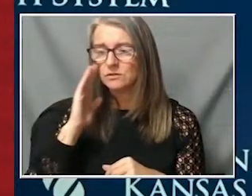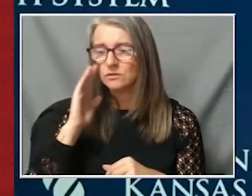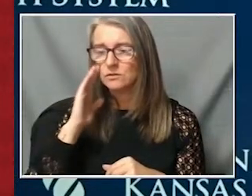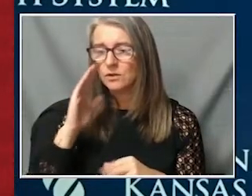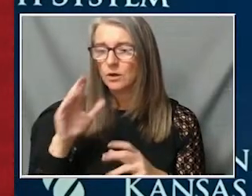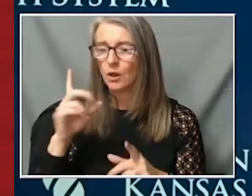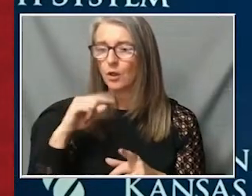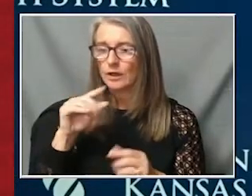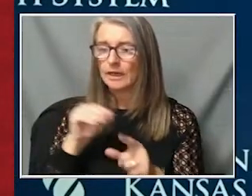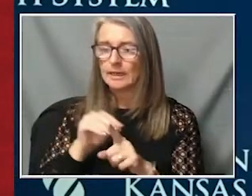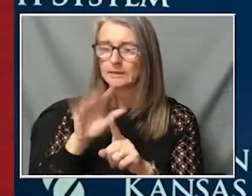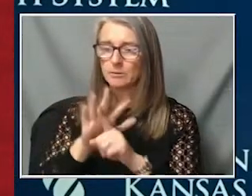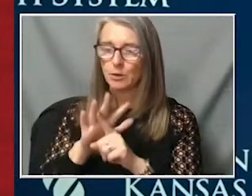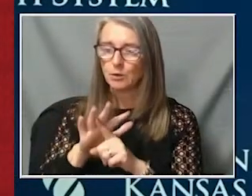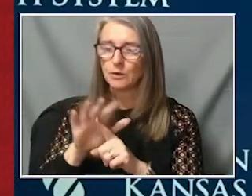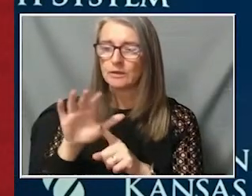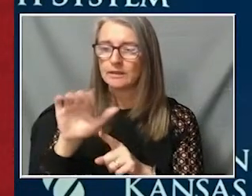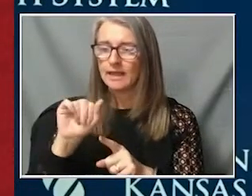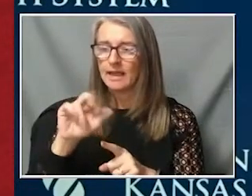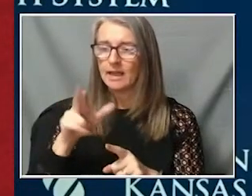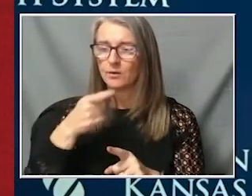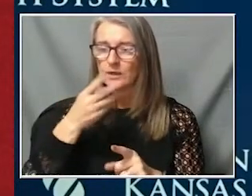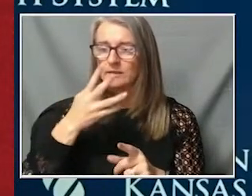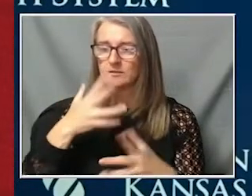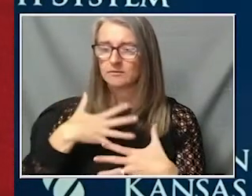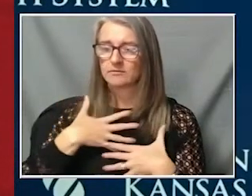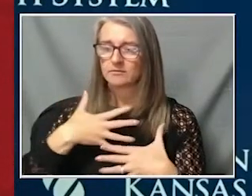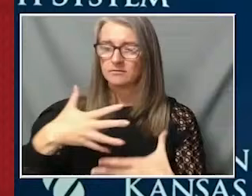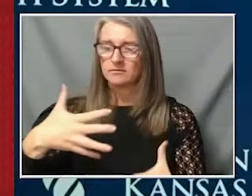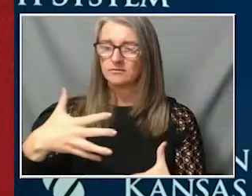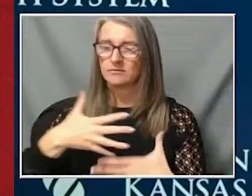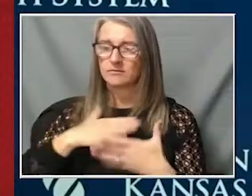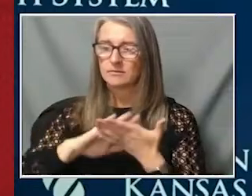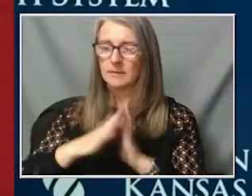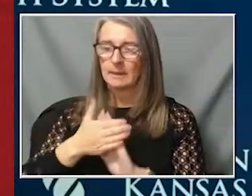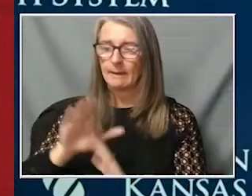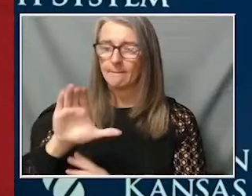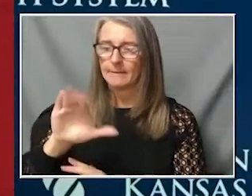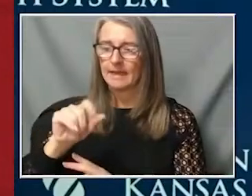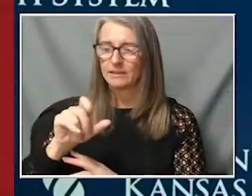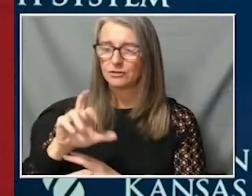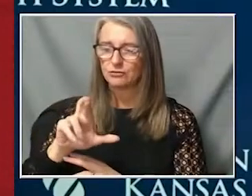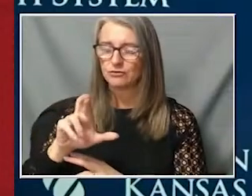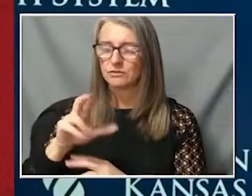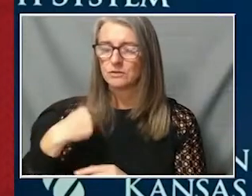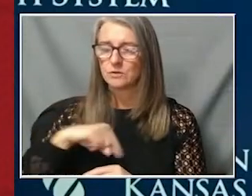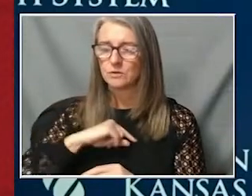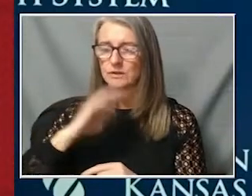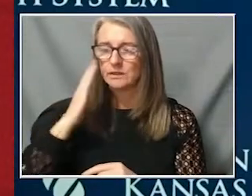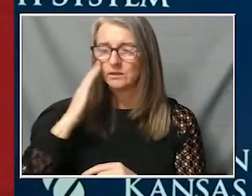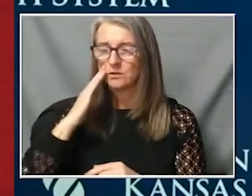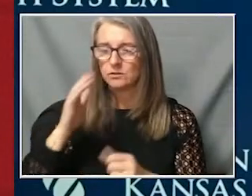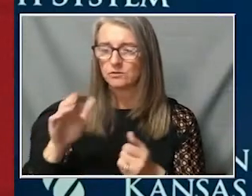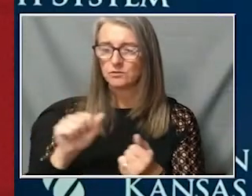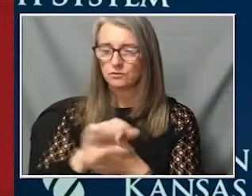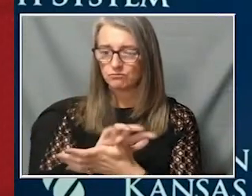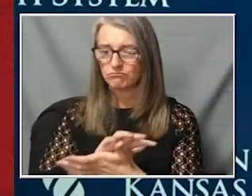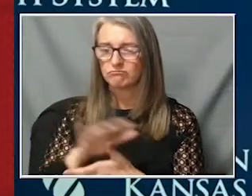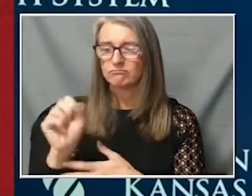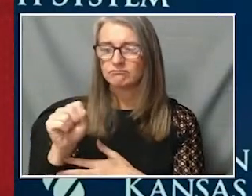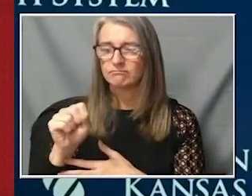of airway cells to it. It causes them to become cancerous. So we know that this causes cancer. And